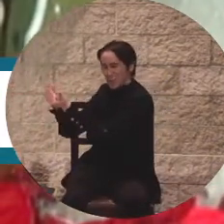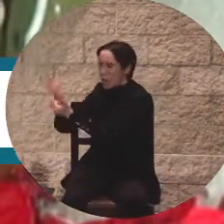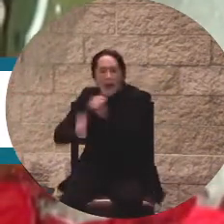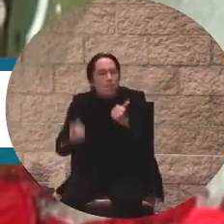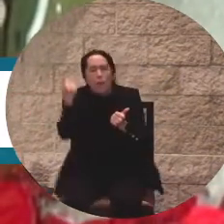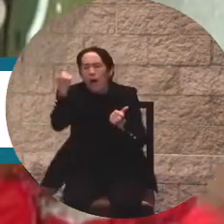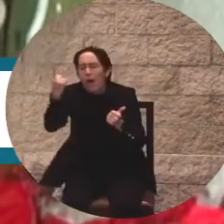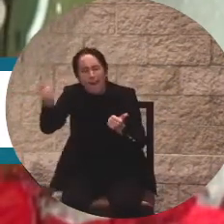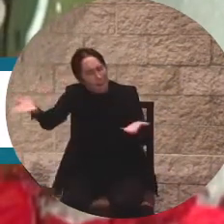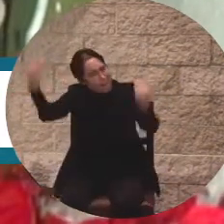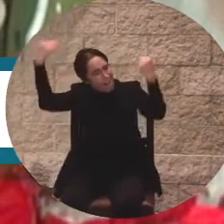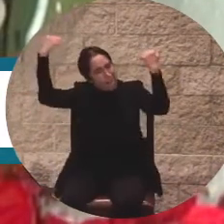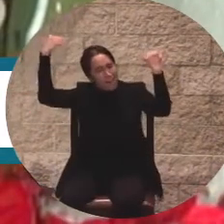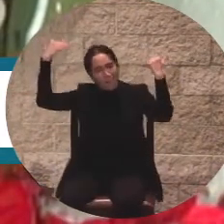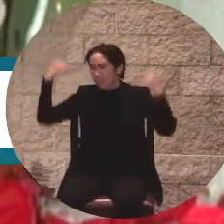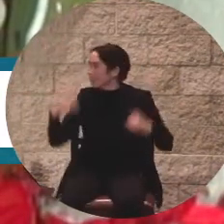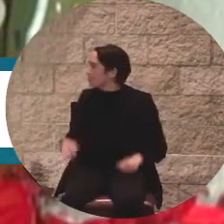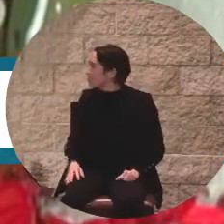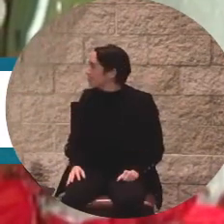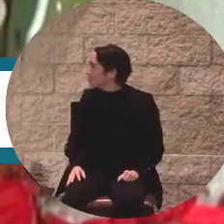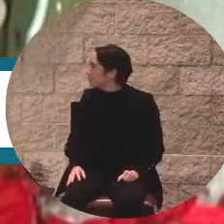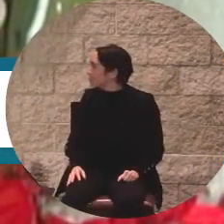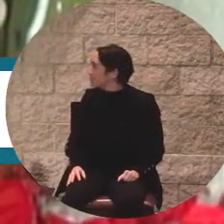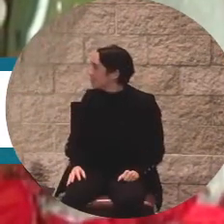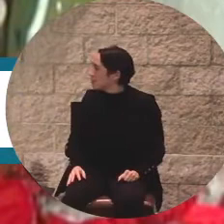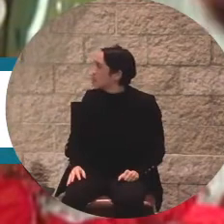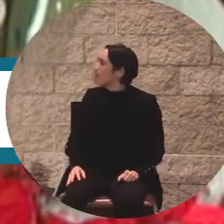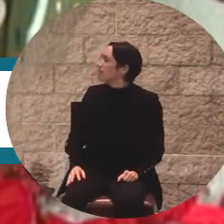Everybody, let's give him a vamp.